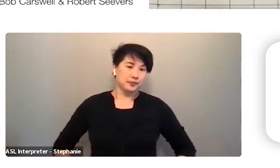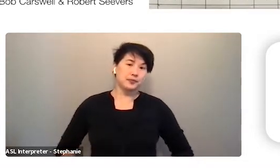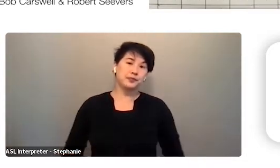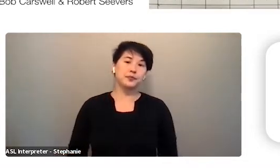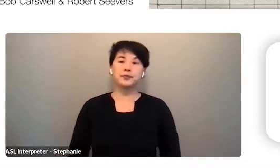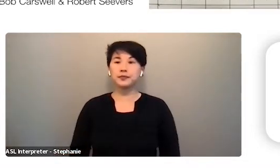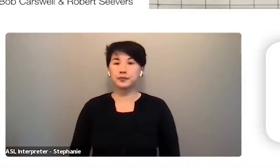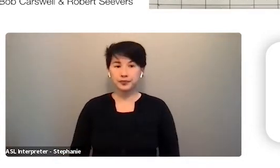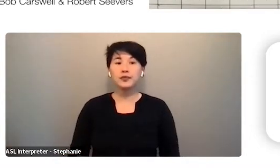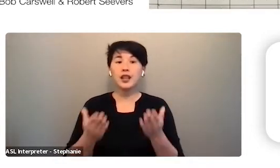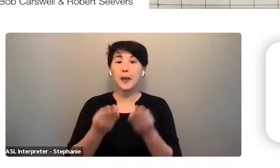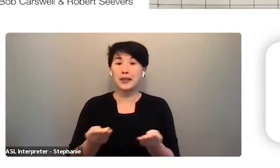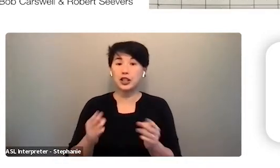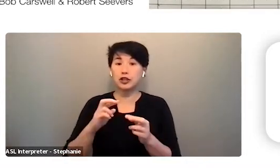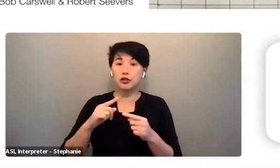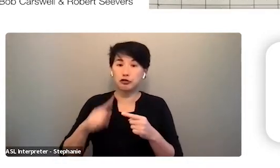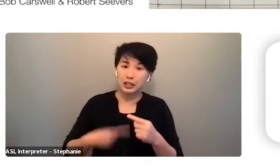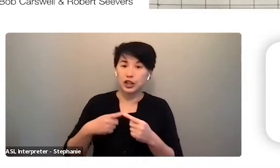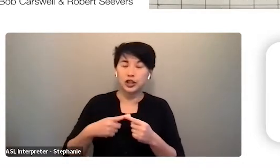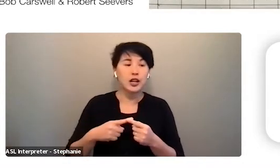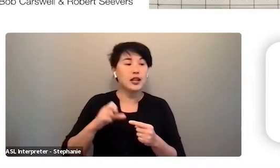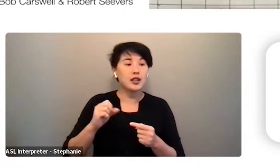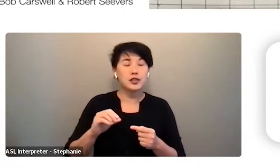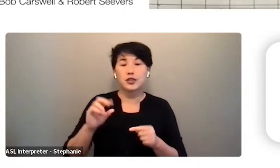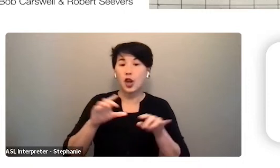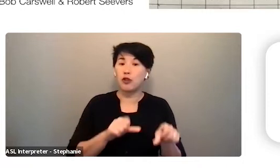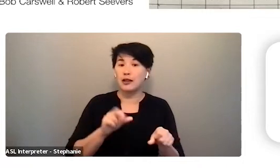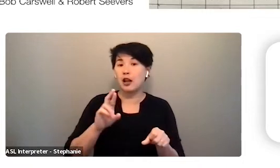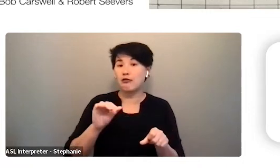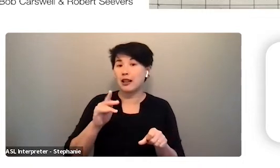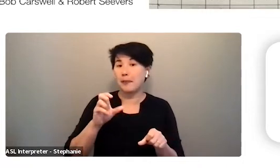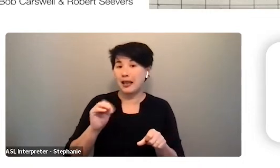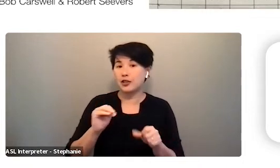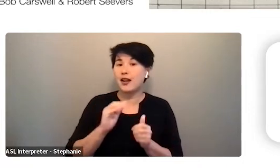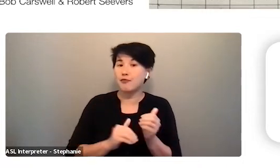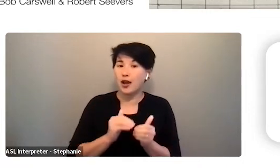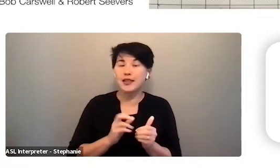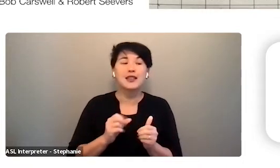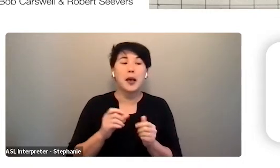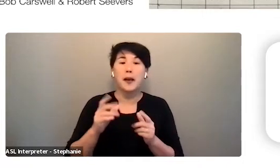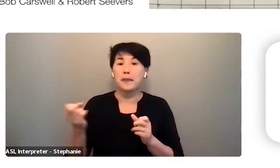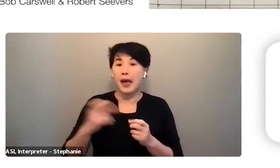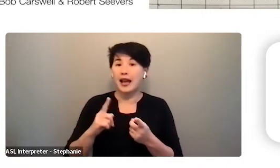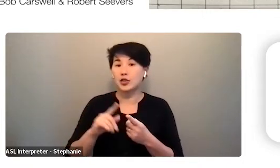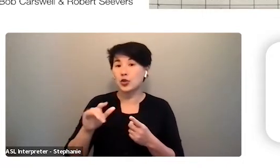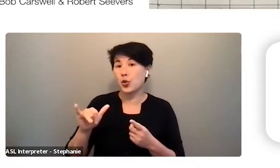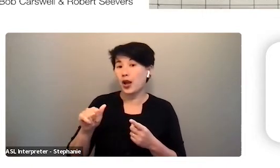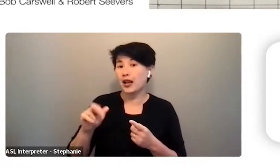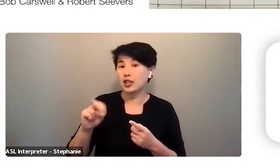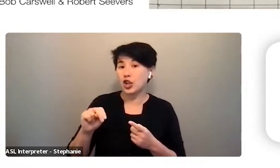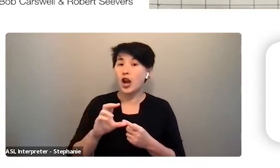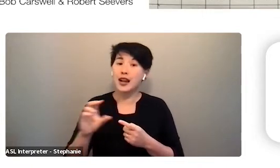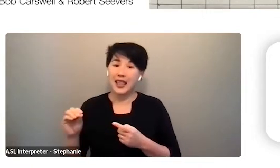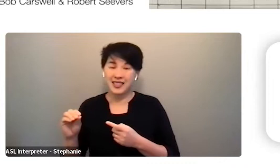So at material return, we go from the reclamation process back to a yarn and back to a fabric, and we can do all that within 75 miles. But the